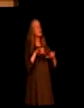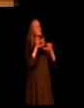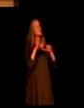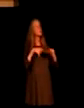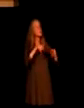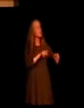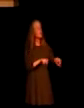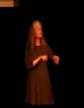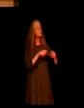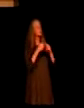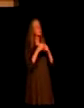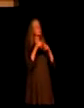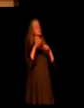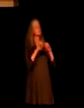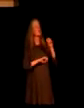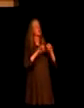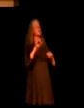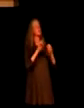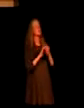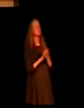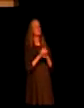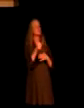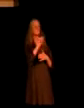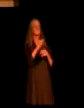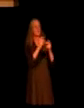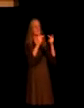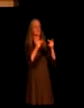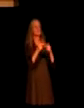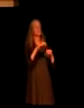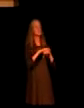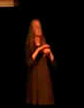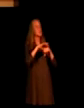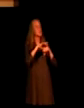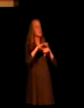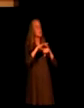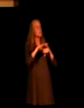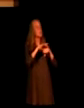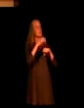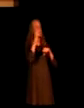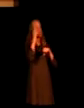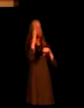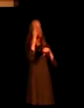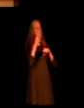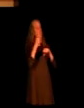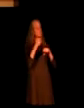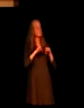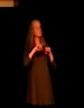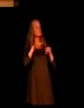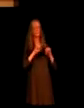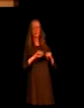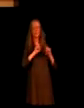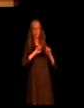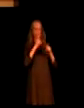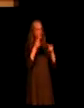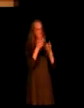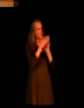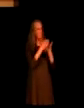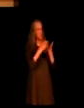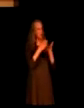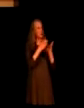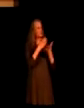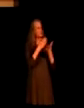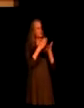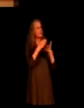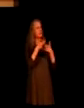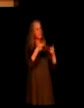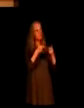this evaluation where any place on Earth we could give you a basic partitioning of control of the